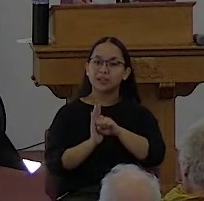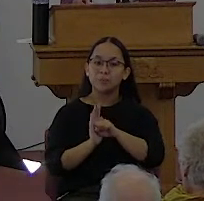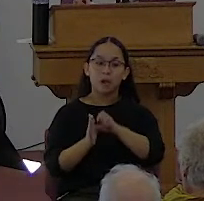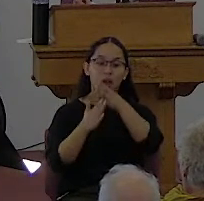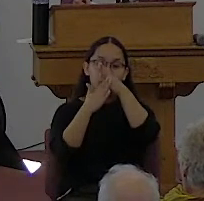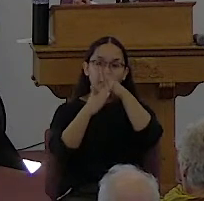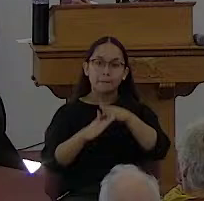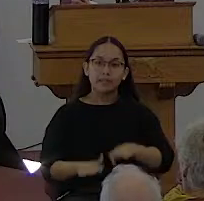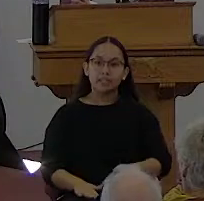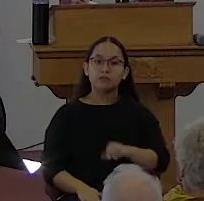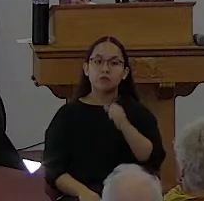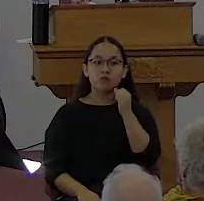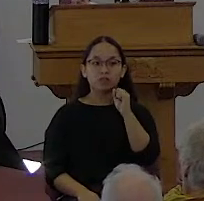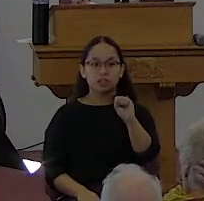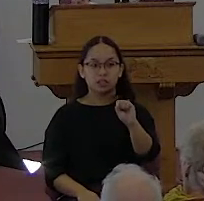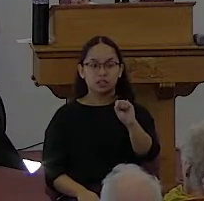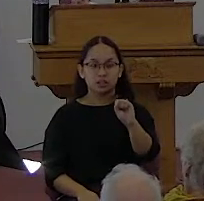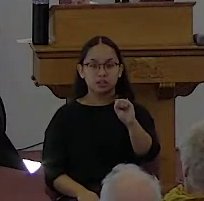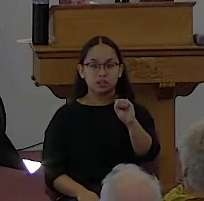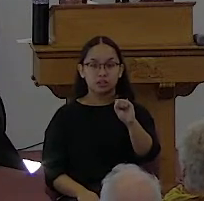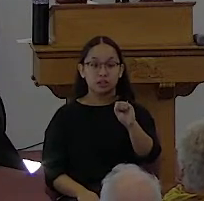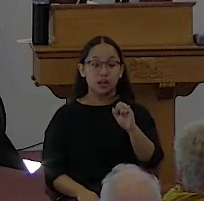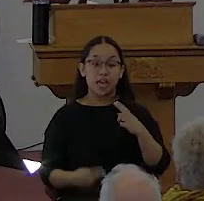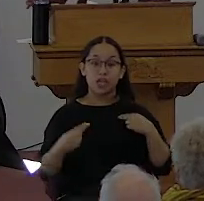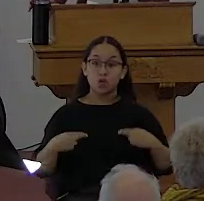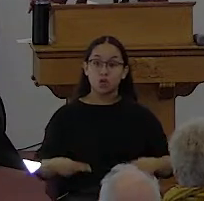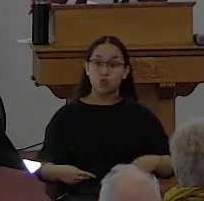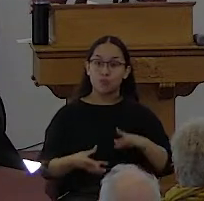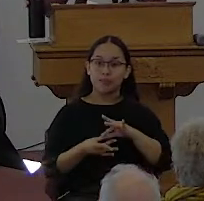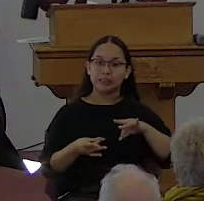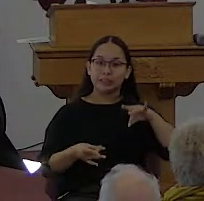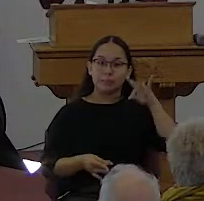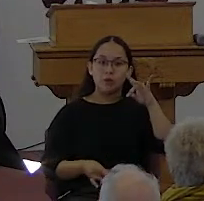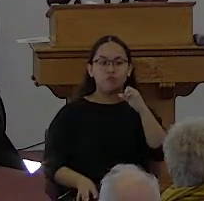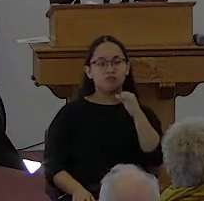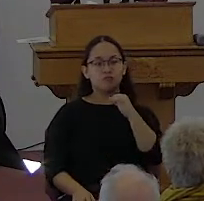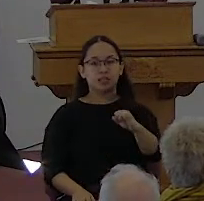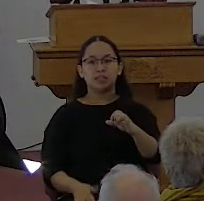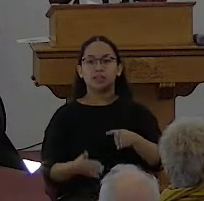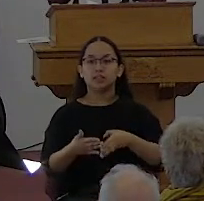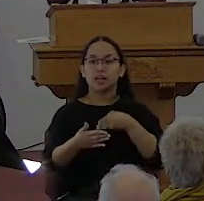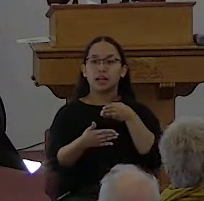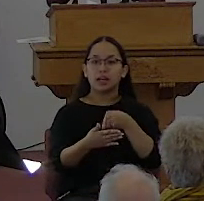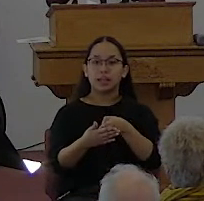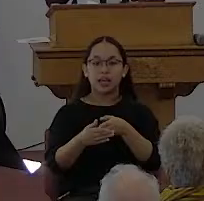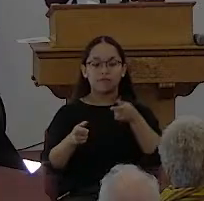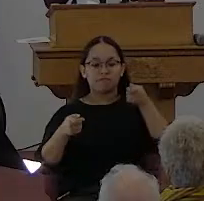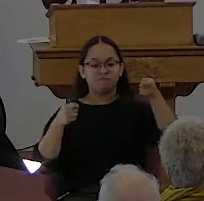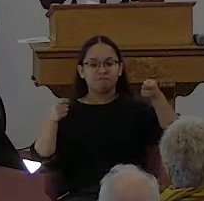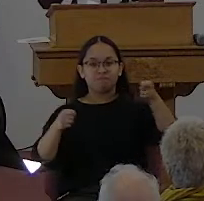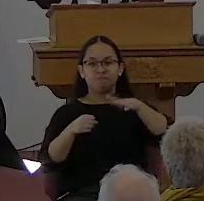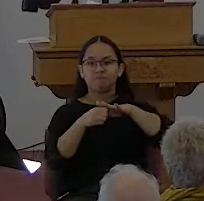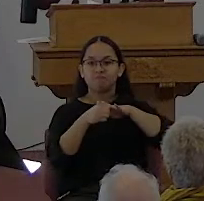and the human spirit's resistance against tyranny.